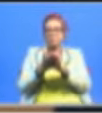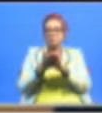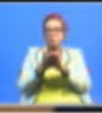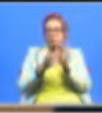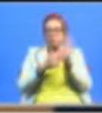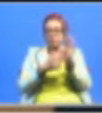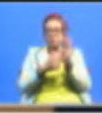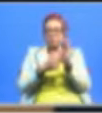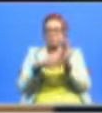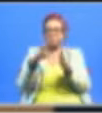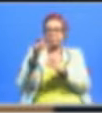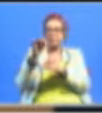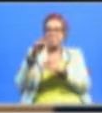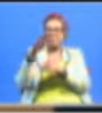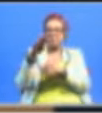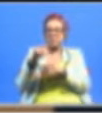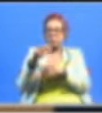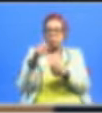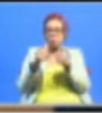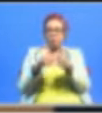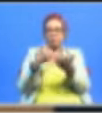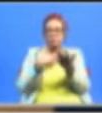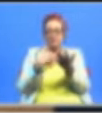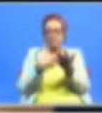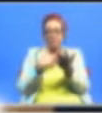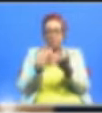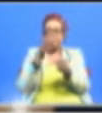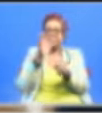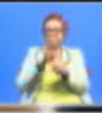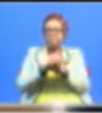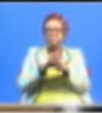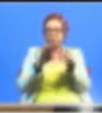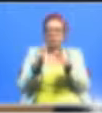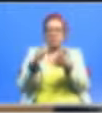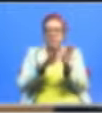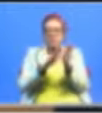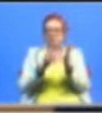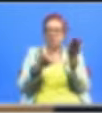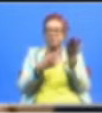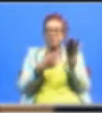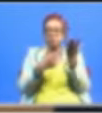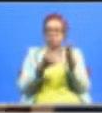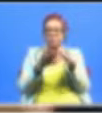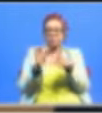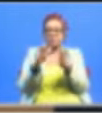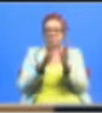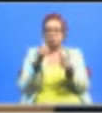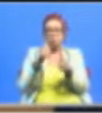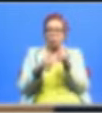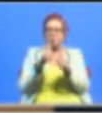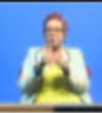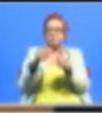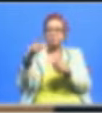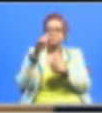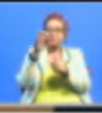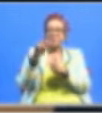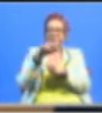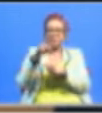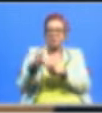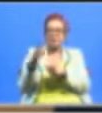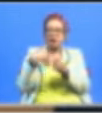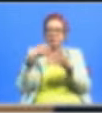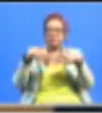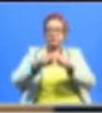at Britam, what we have is that we have a lot of channels, like a lot of digital channels, that Gen Z's have basically taken